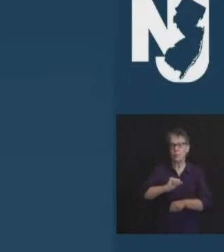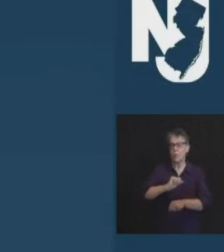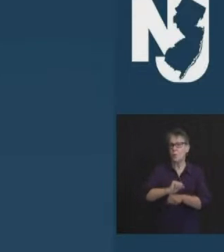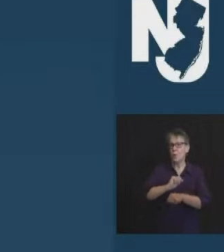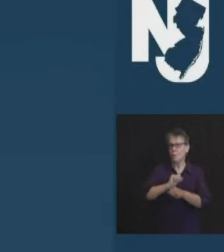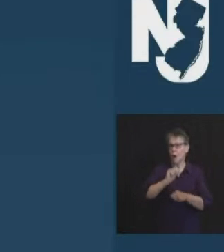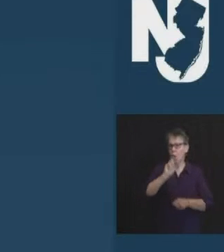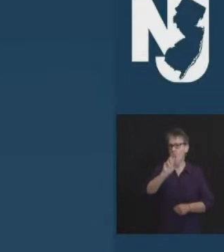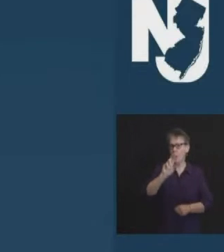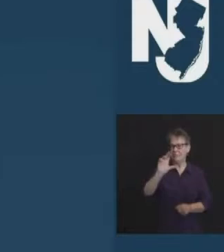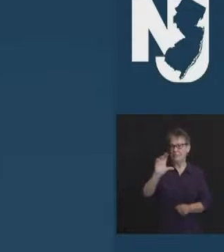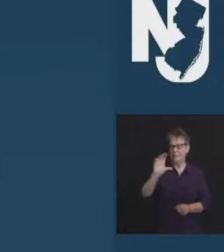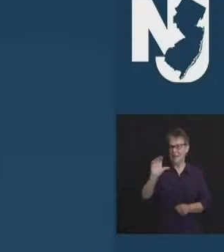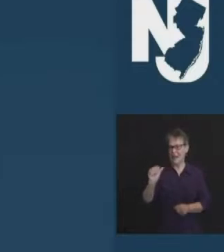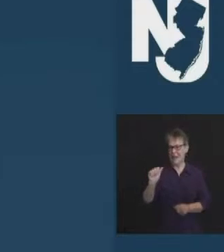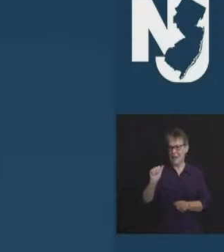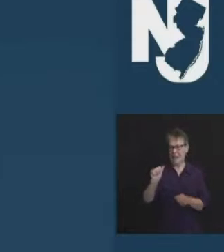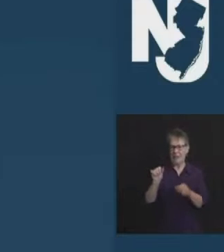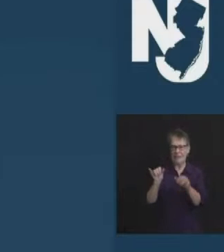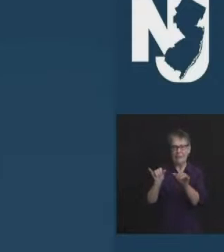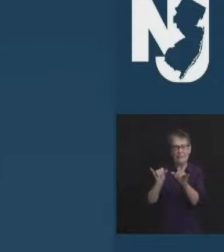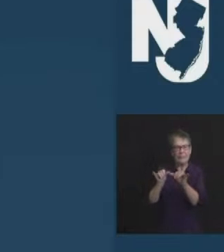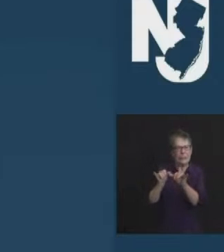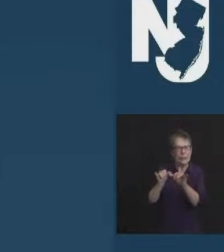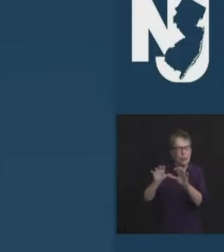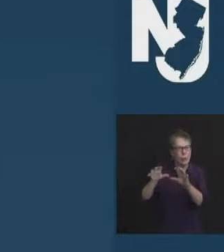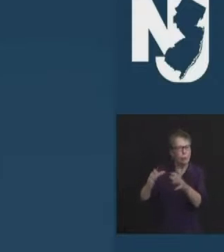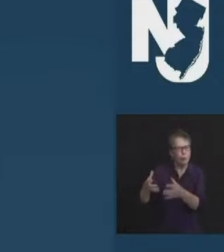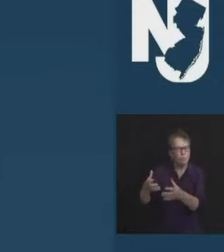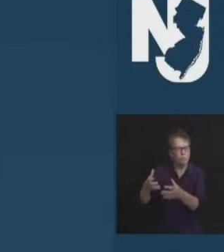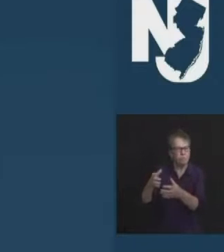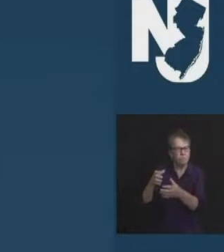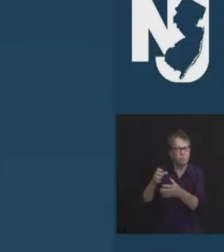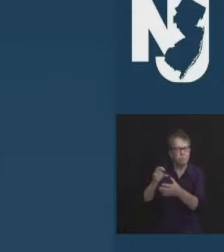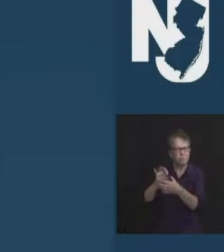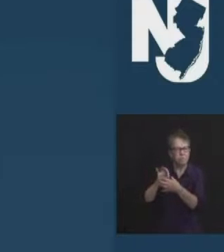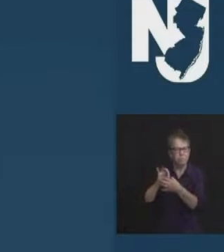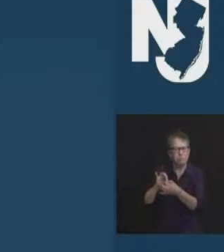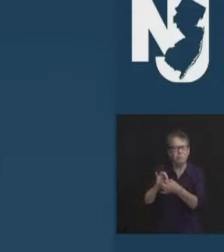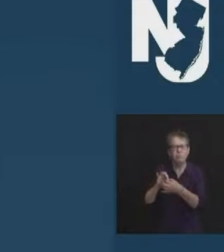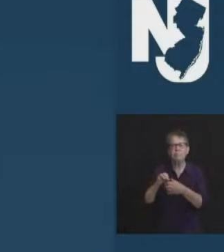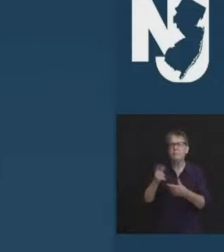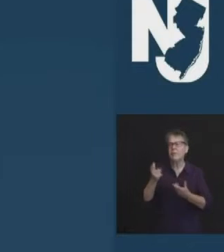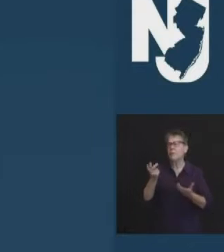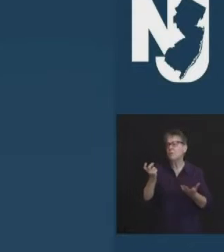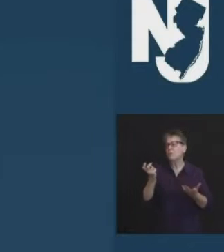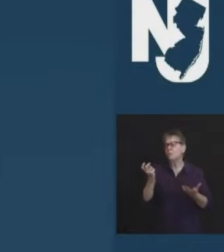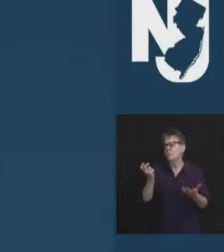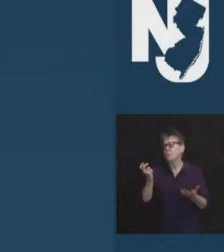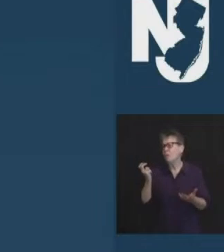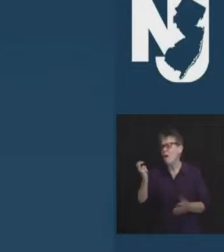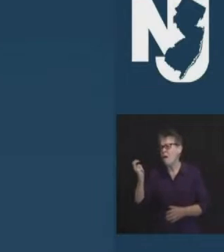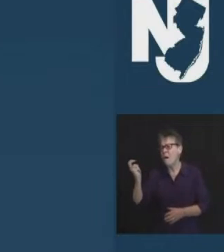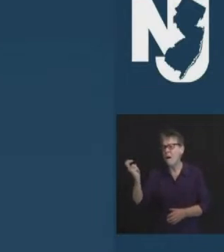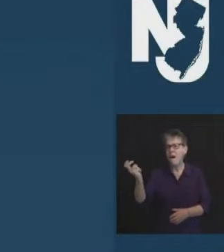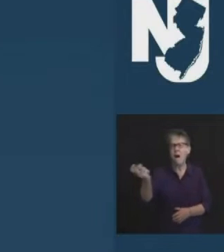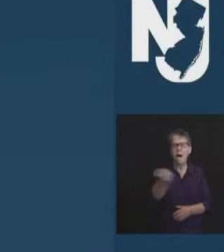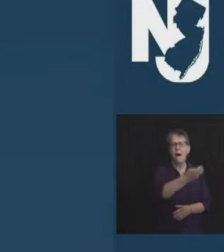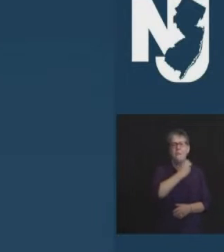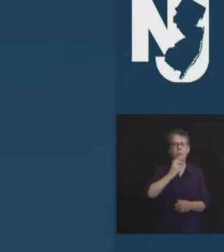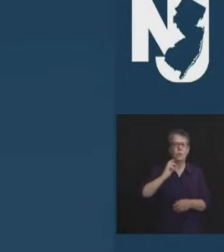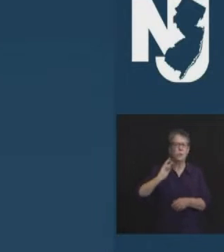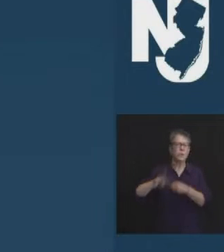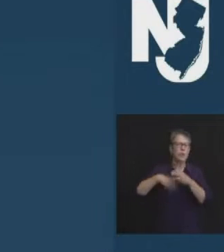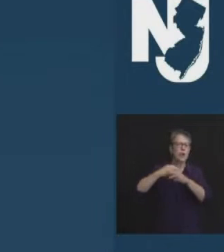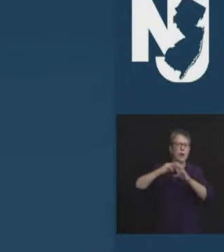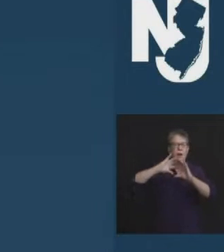him to an array of interesting places, including the shores of Thule and Greenland. He also served with the New Jersey State Marine